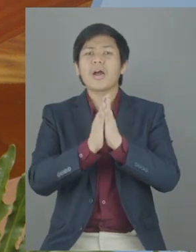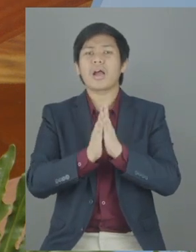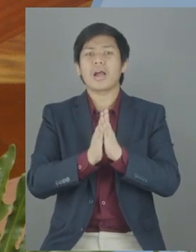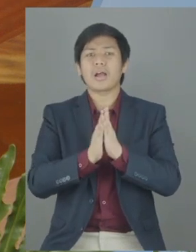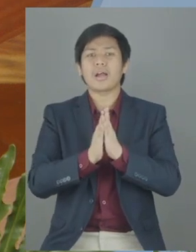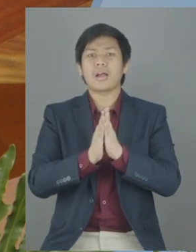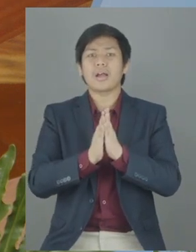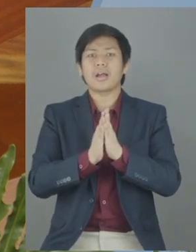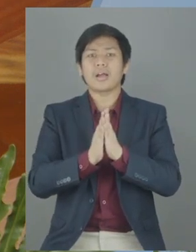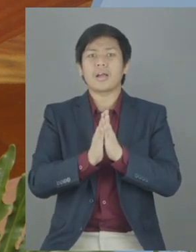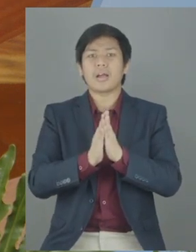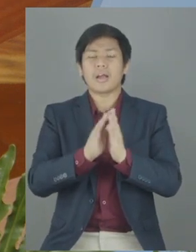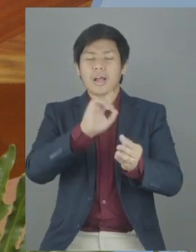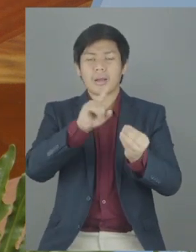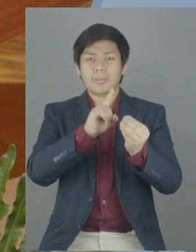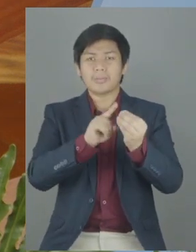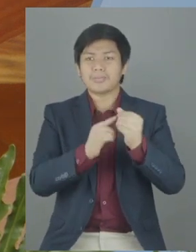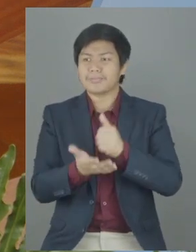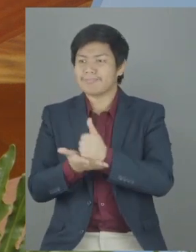towards becoming hospitable?